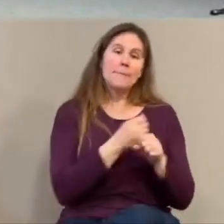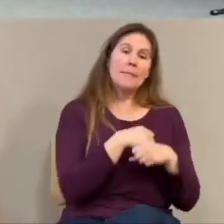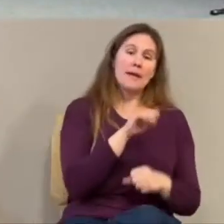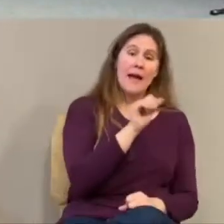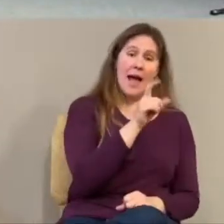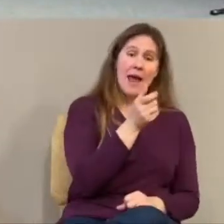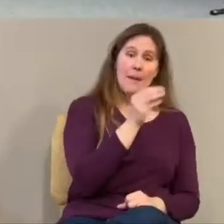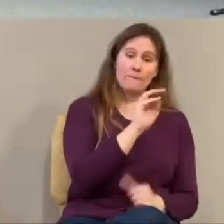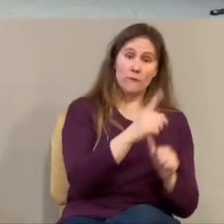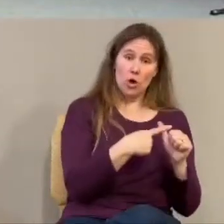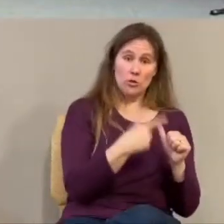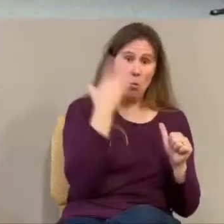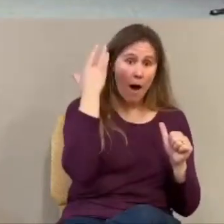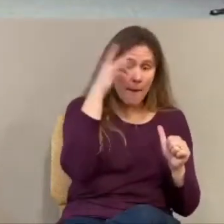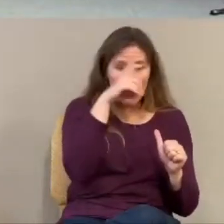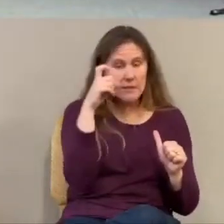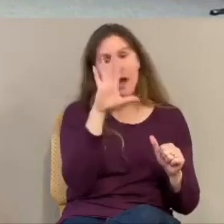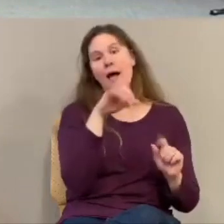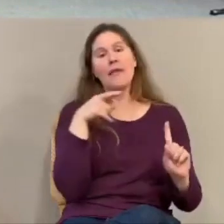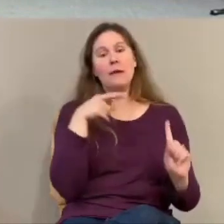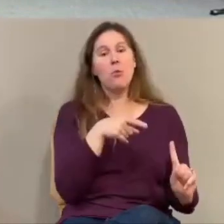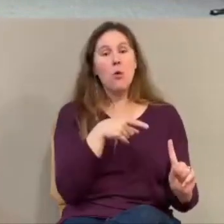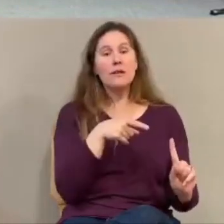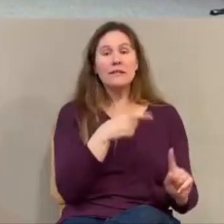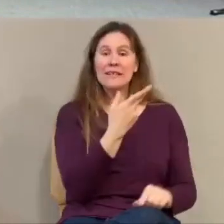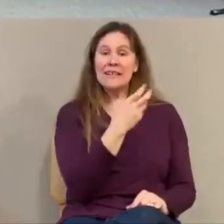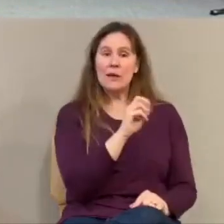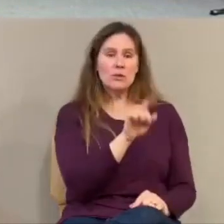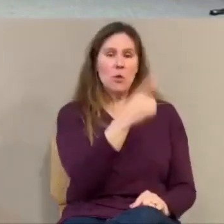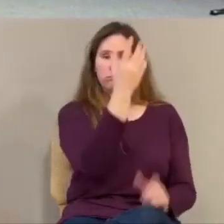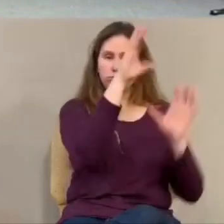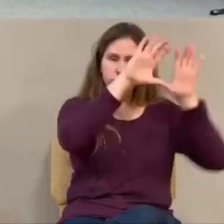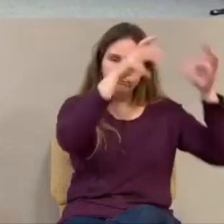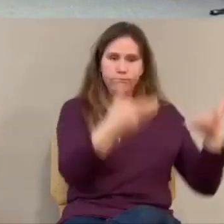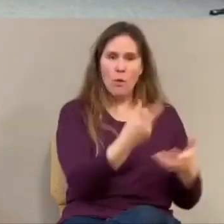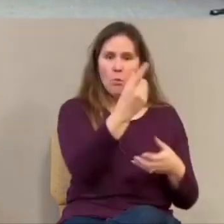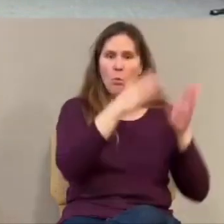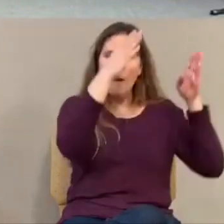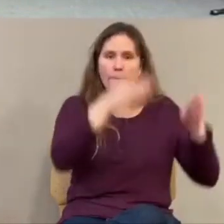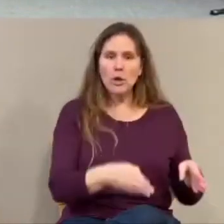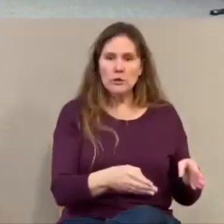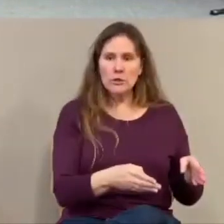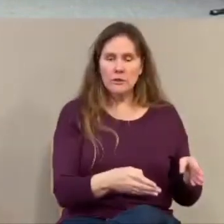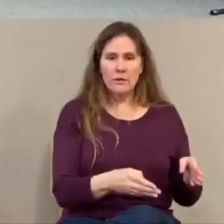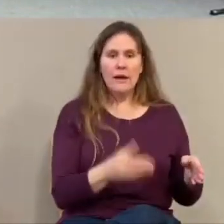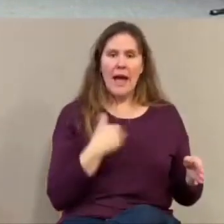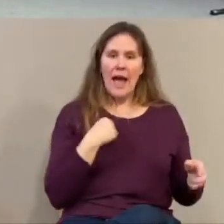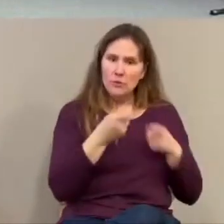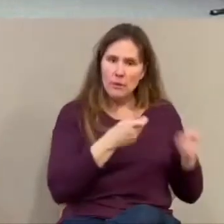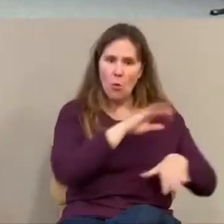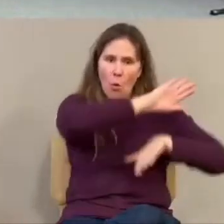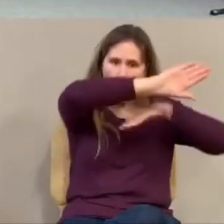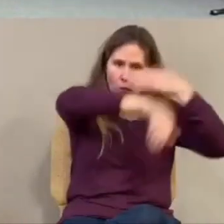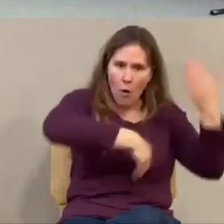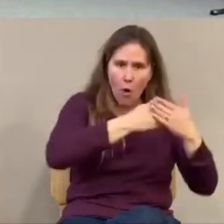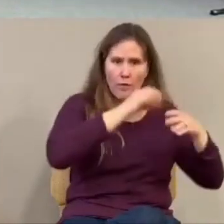Adam first because at that point he was one person. He had dominion over all of the earth.